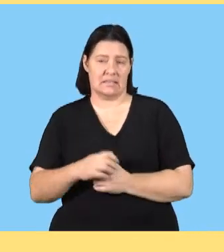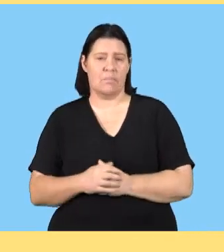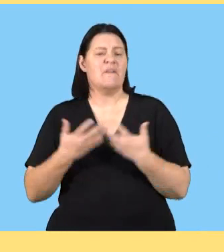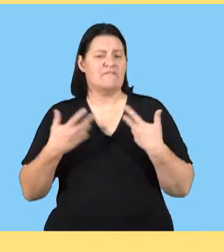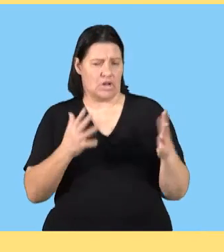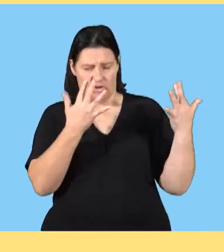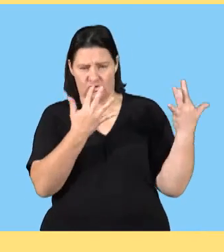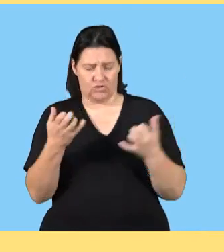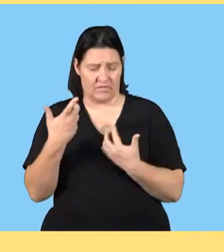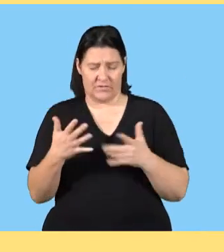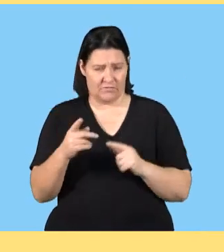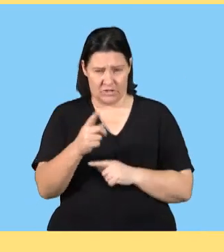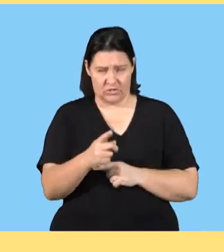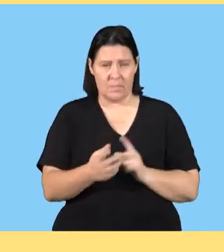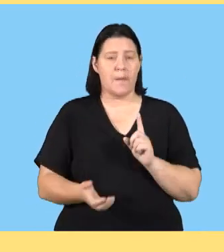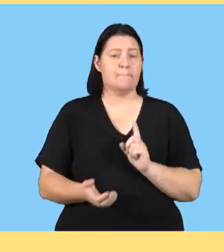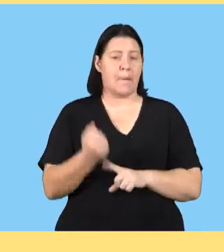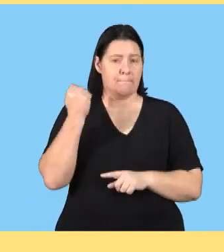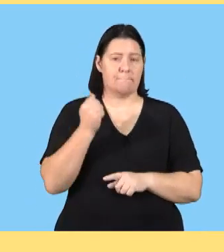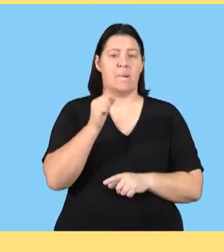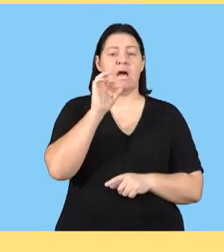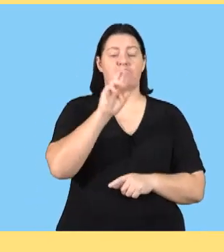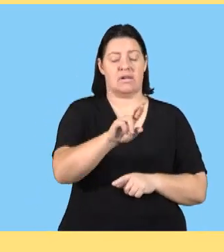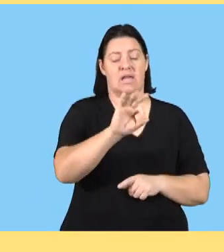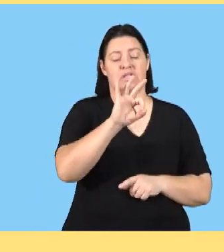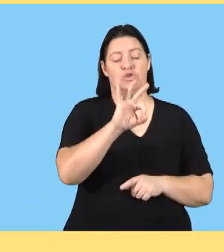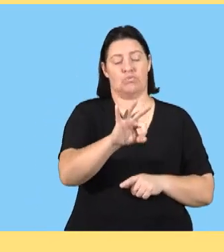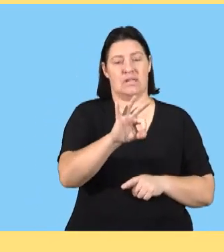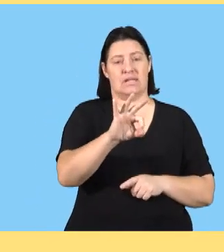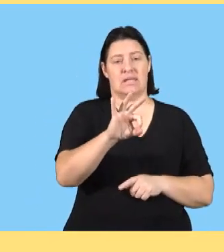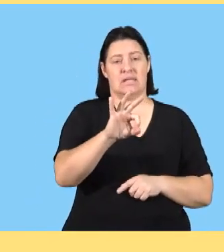We have done that calculation, and we found